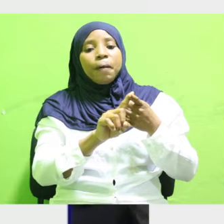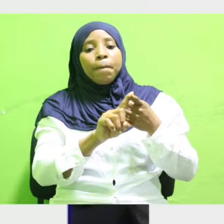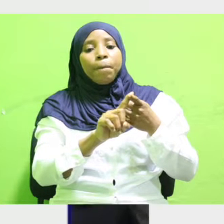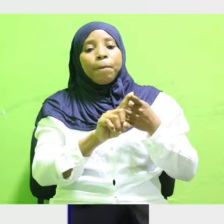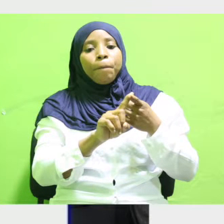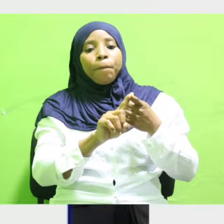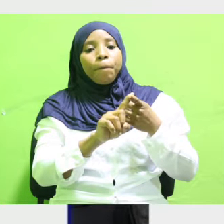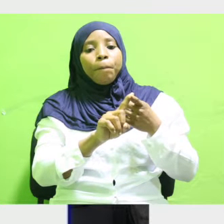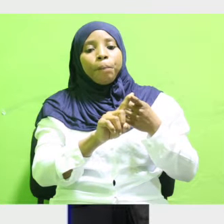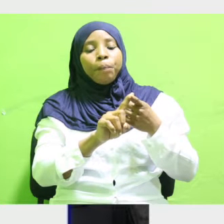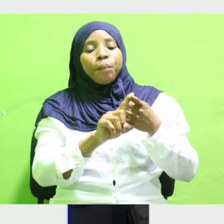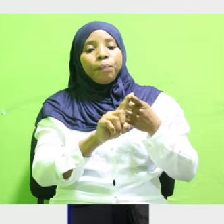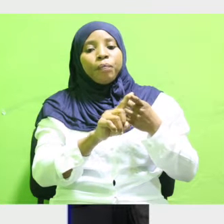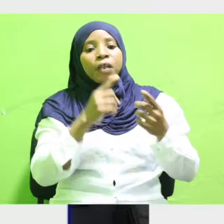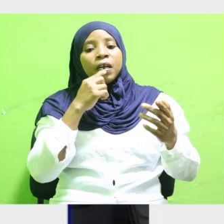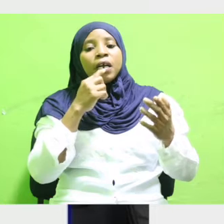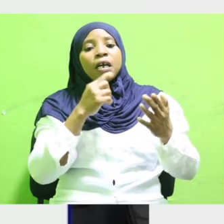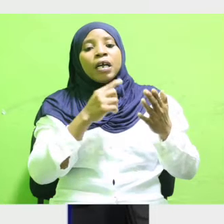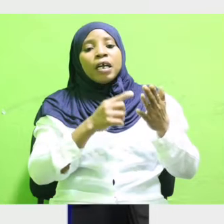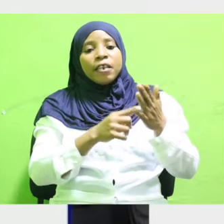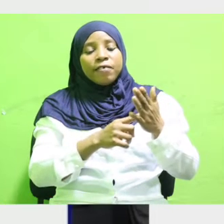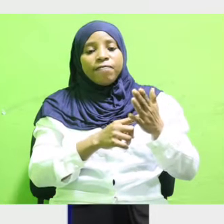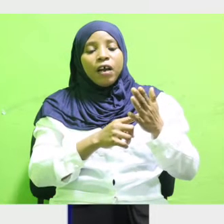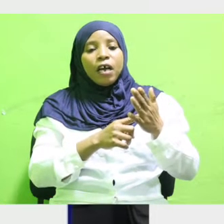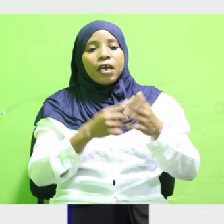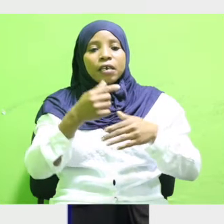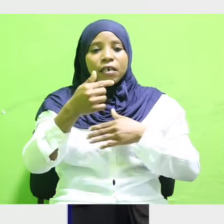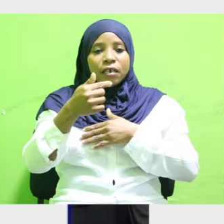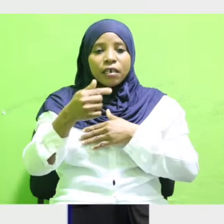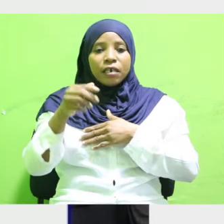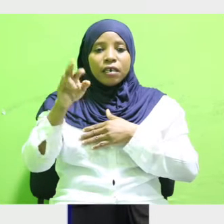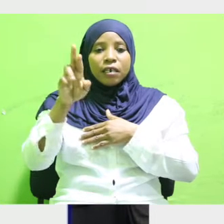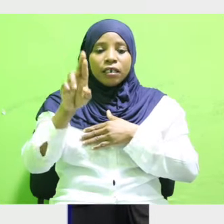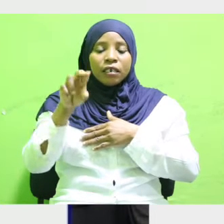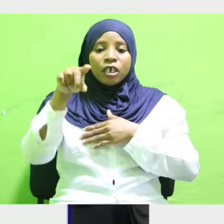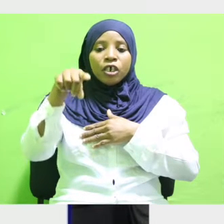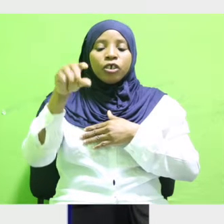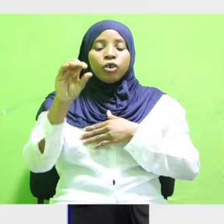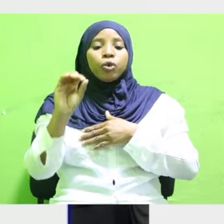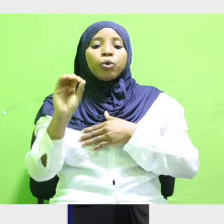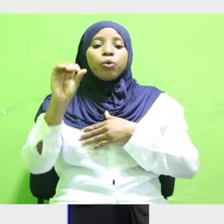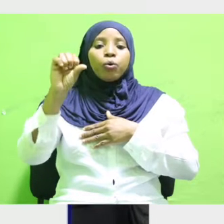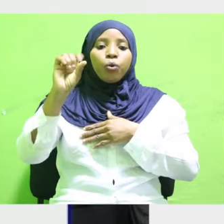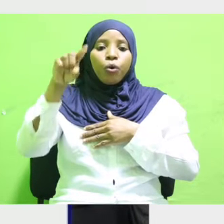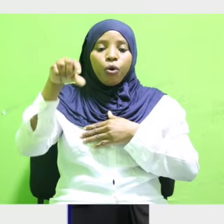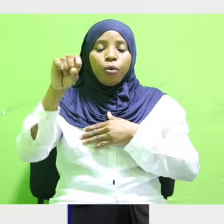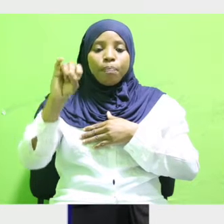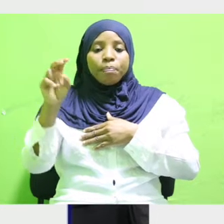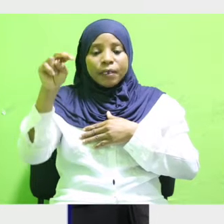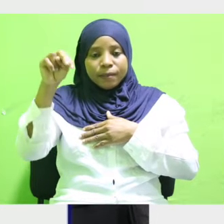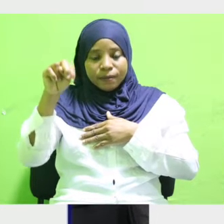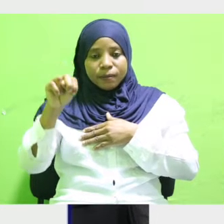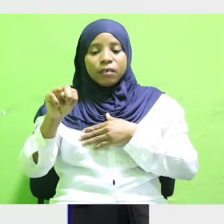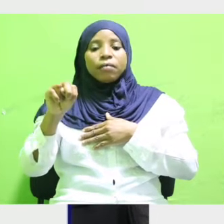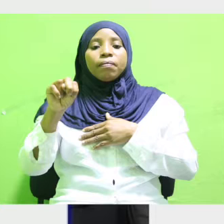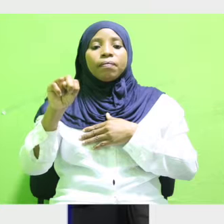question A. So a question like this just requires someone to define, to give the meaning and